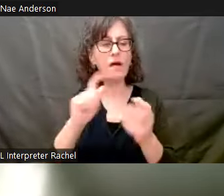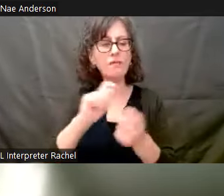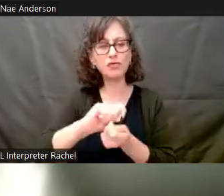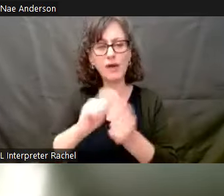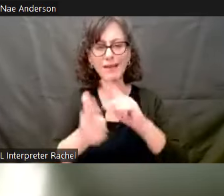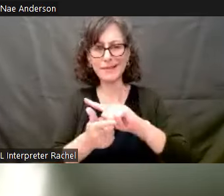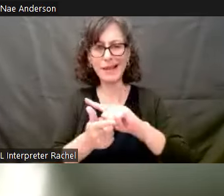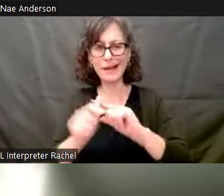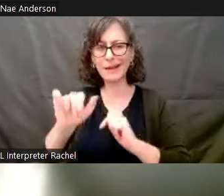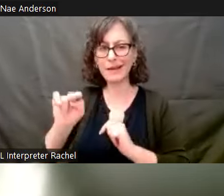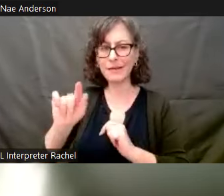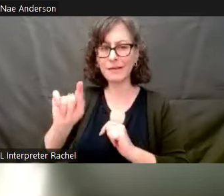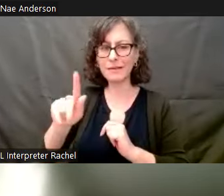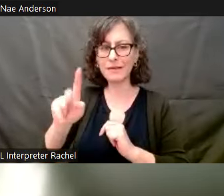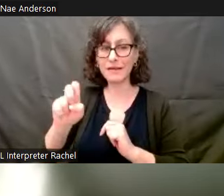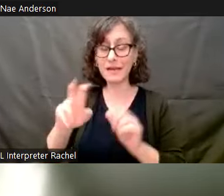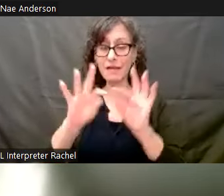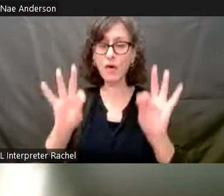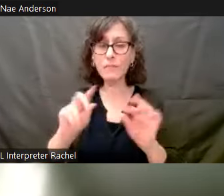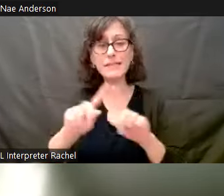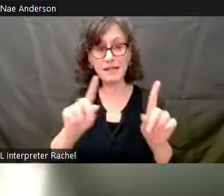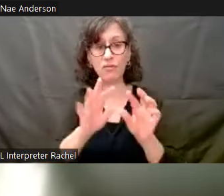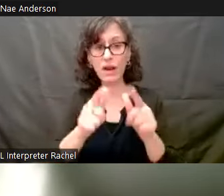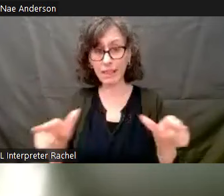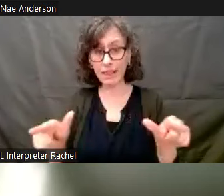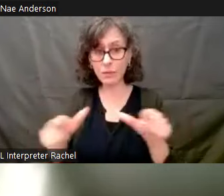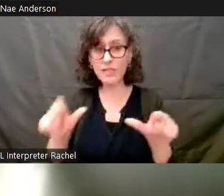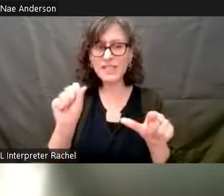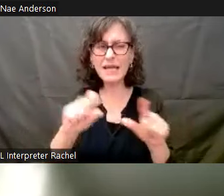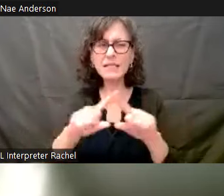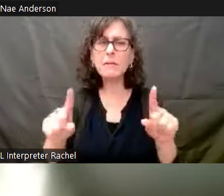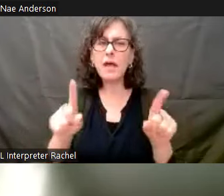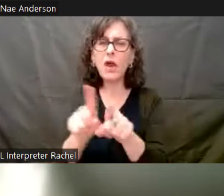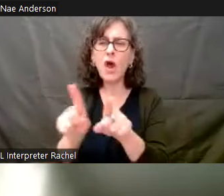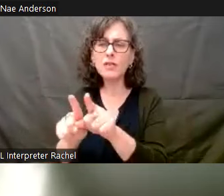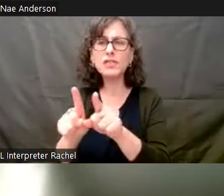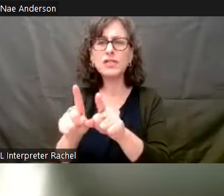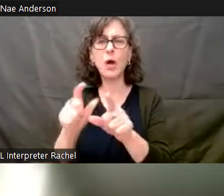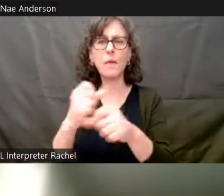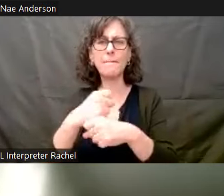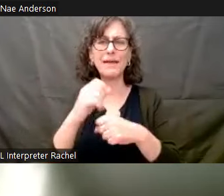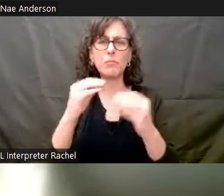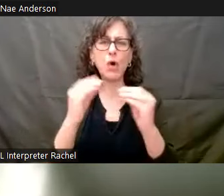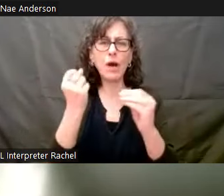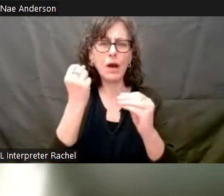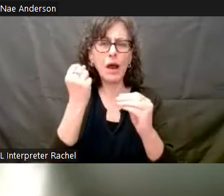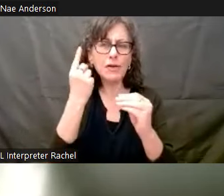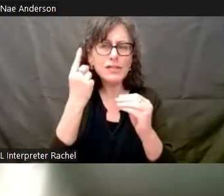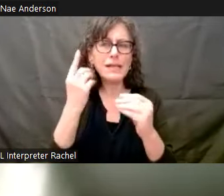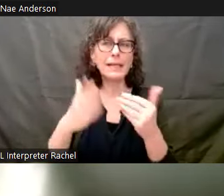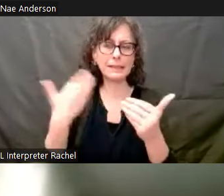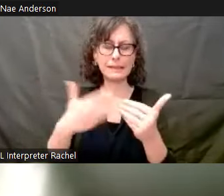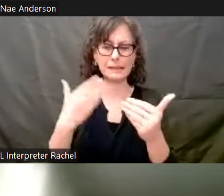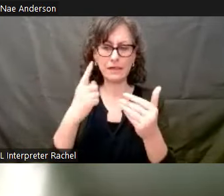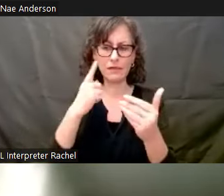only translating them into different languages, but making them understandable in a way that is for language and a